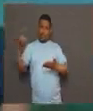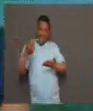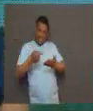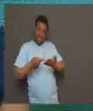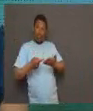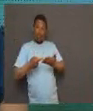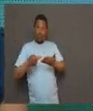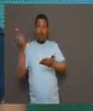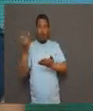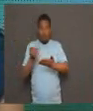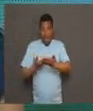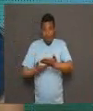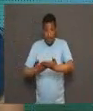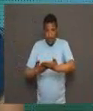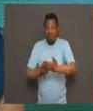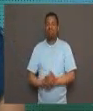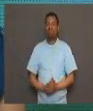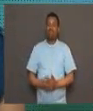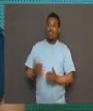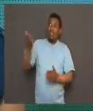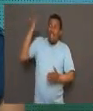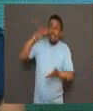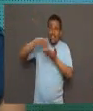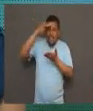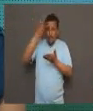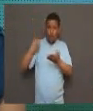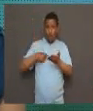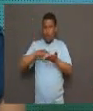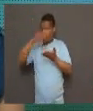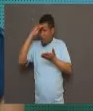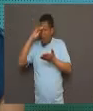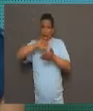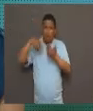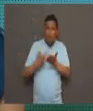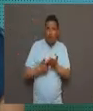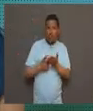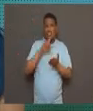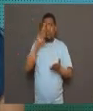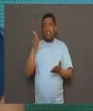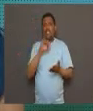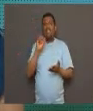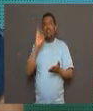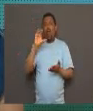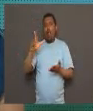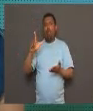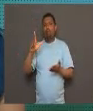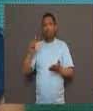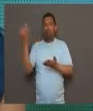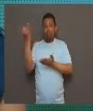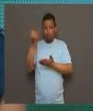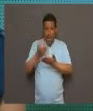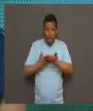maps. In our last lesson, we learned about zenithal map